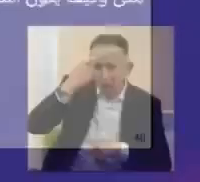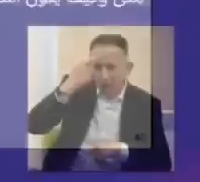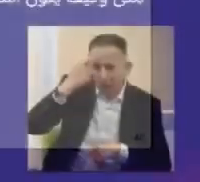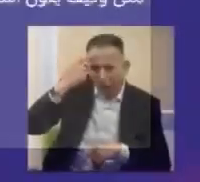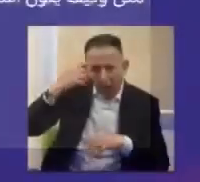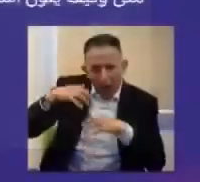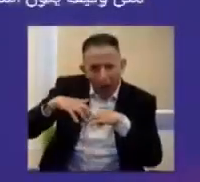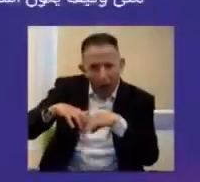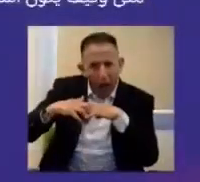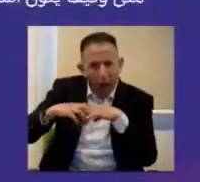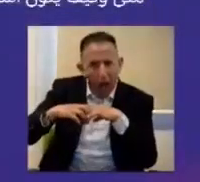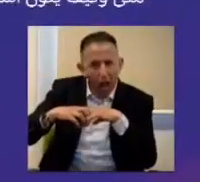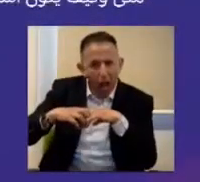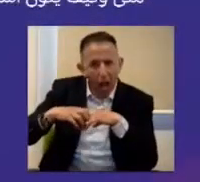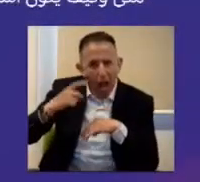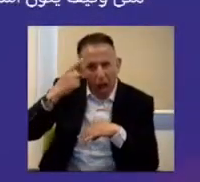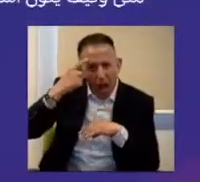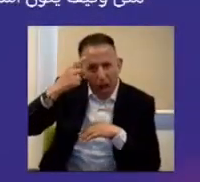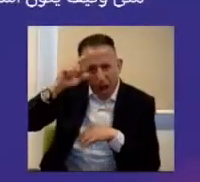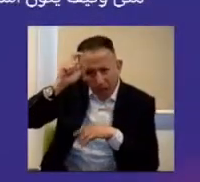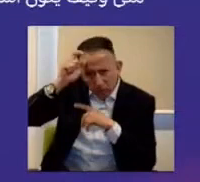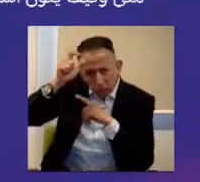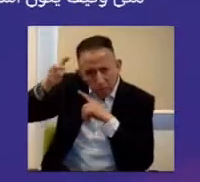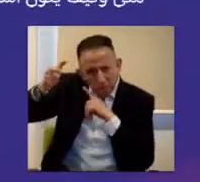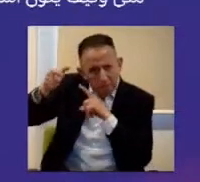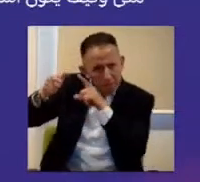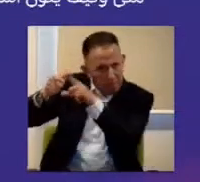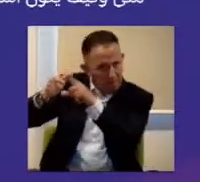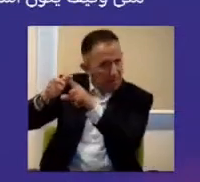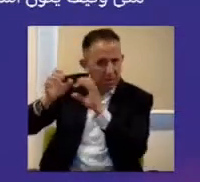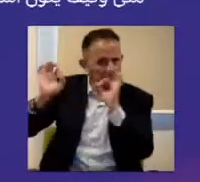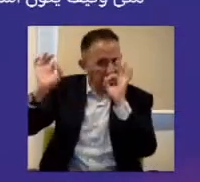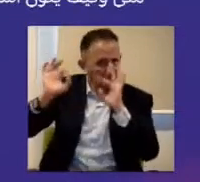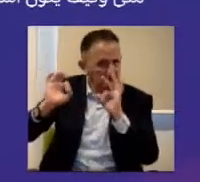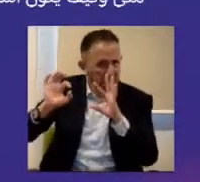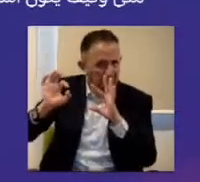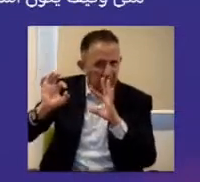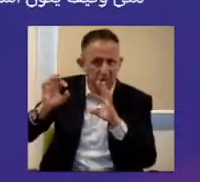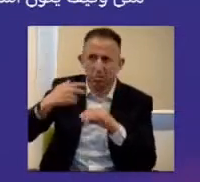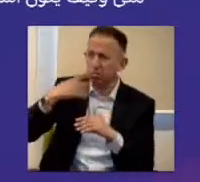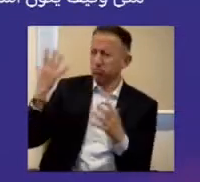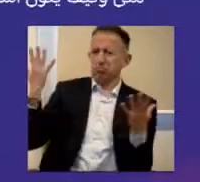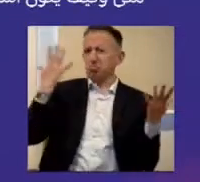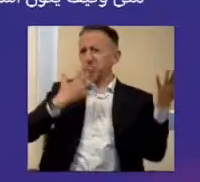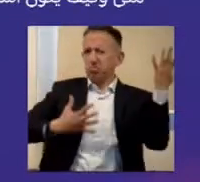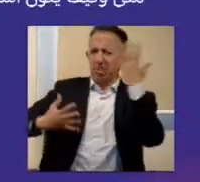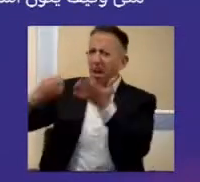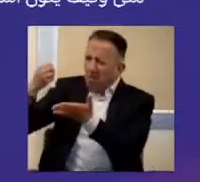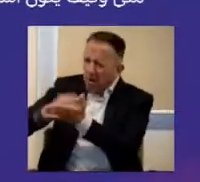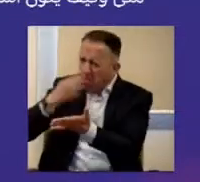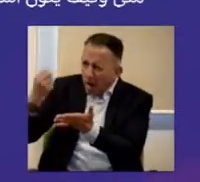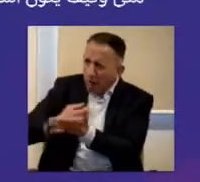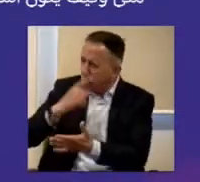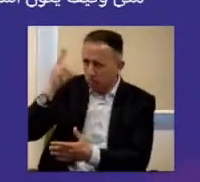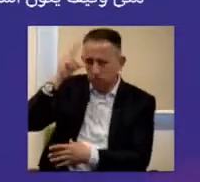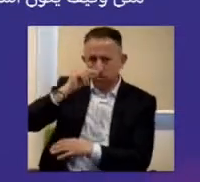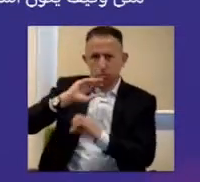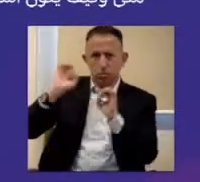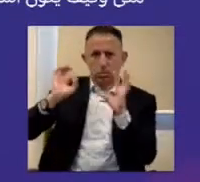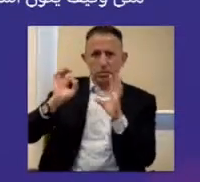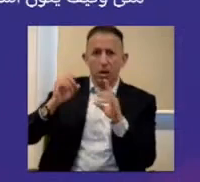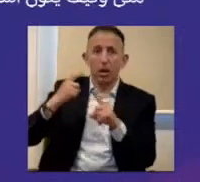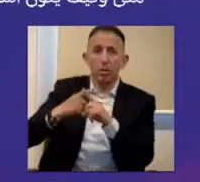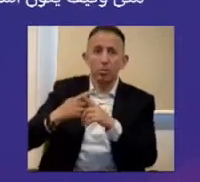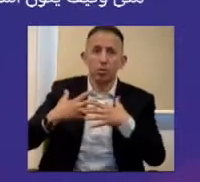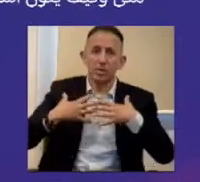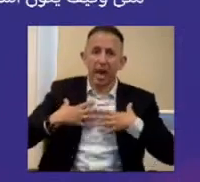And these are not part of reasoning. We tend to forget this. Remember, Aristotle said, we do not